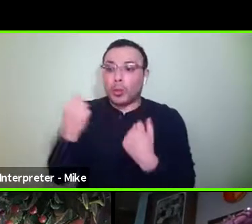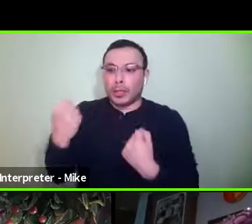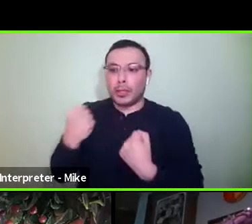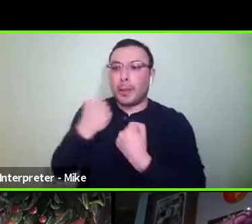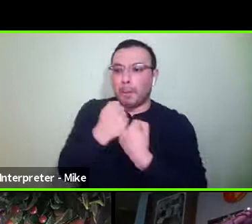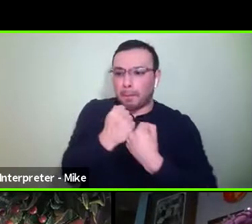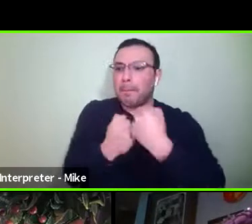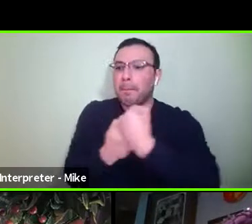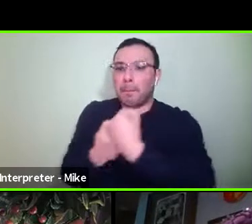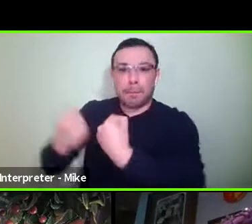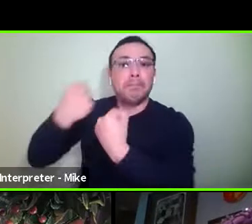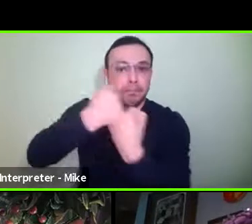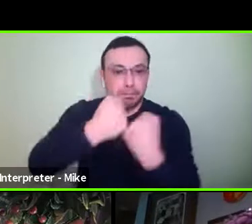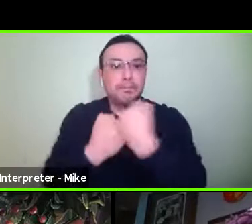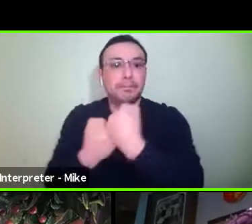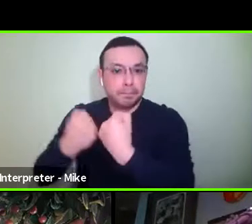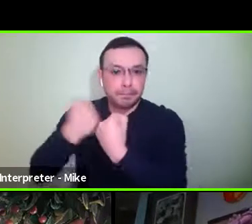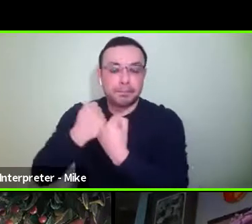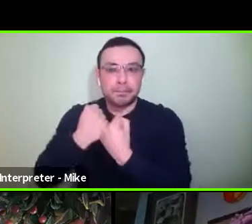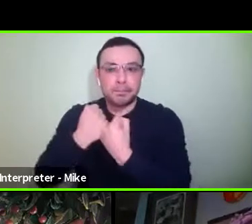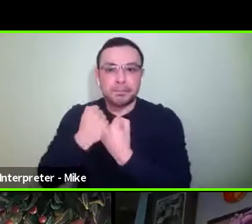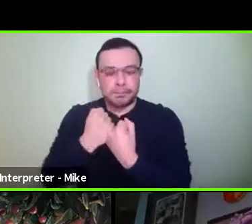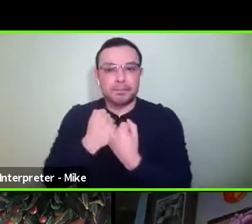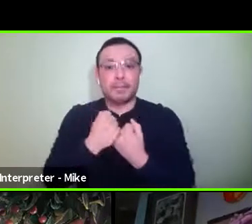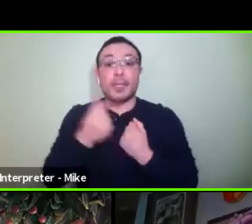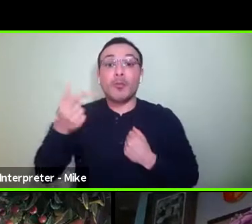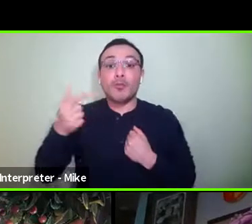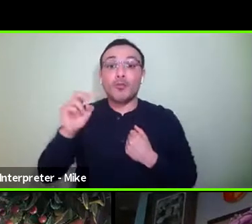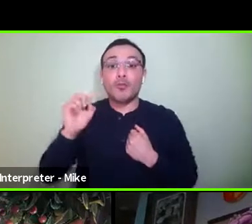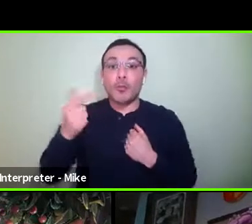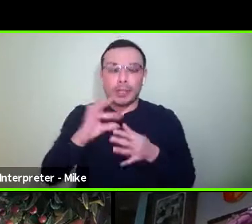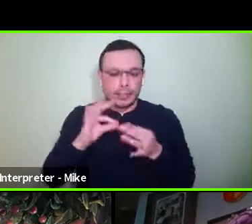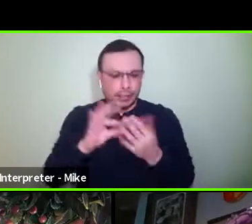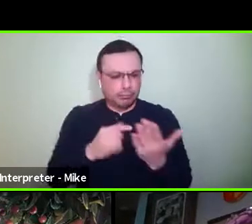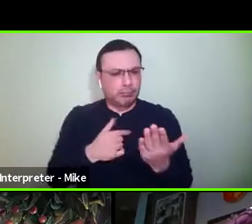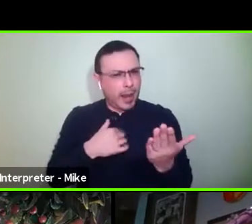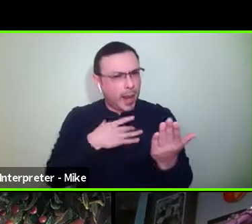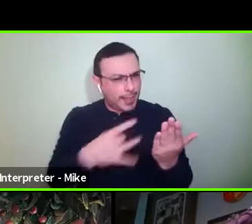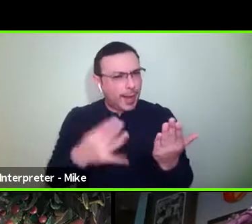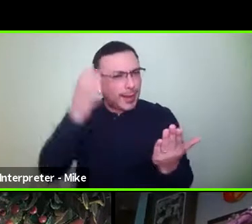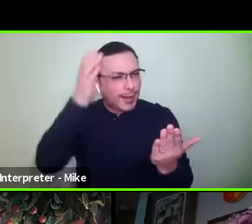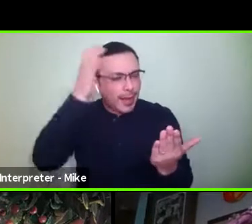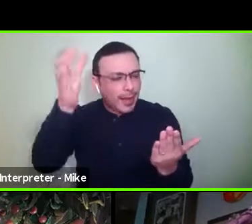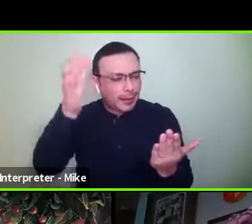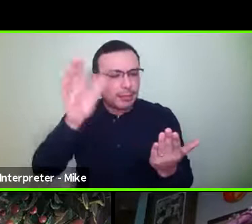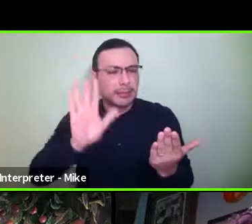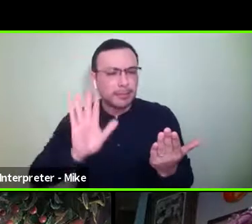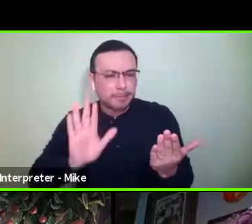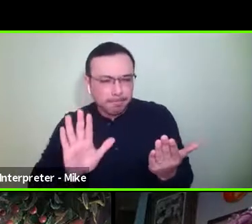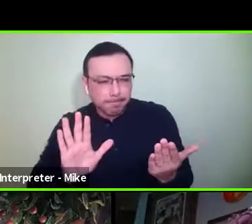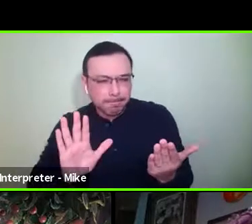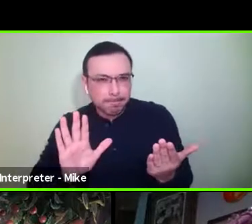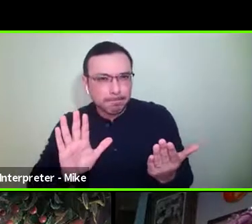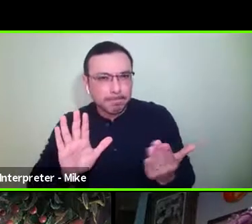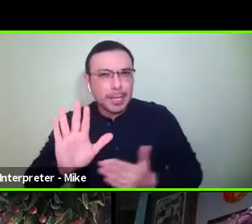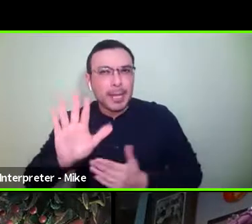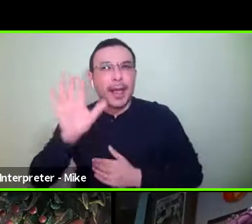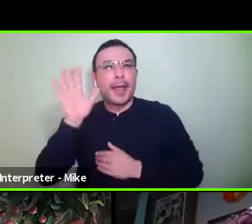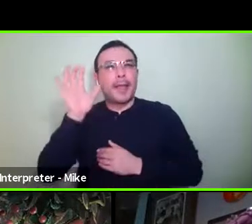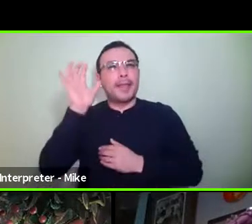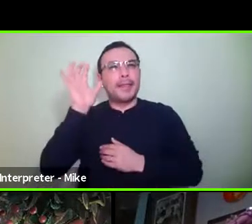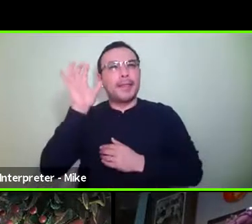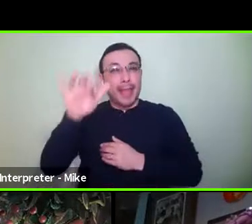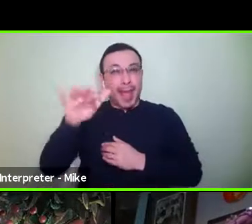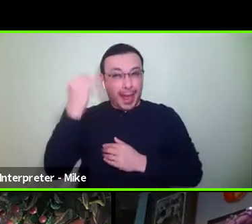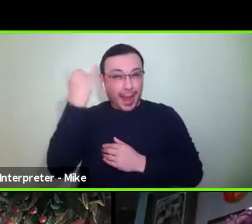Greg writes, "I find this very attractive. Does it not, though, also raise a conceptual challenge for